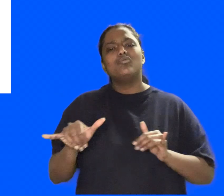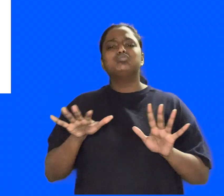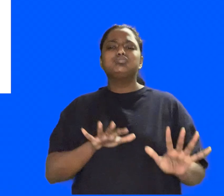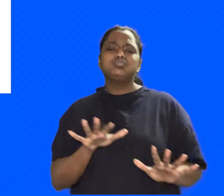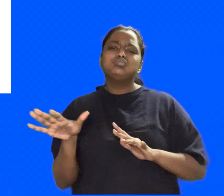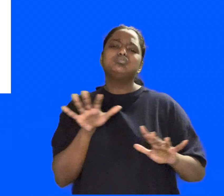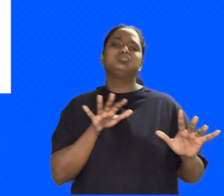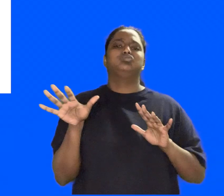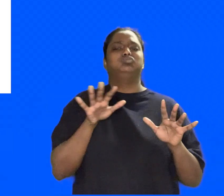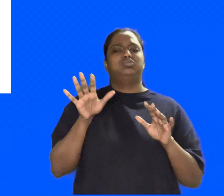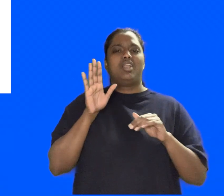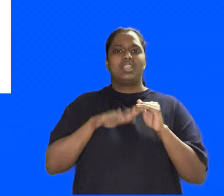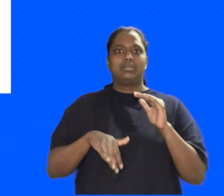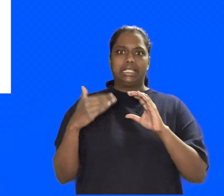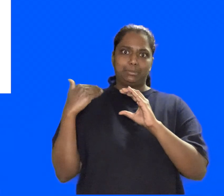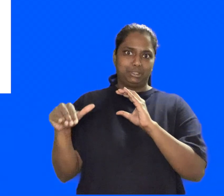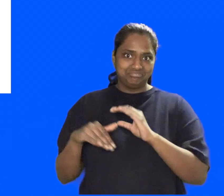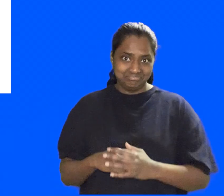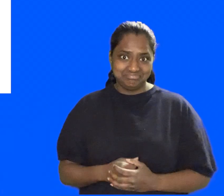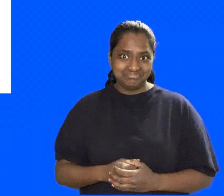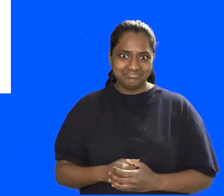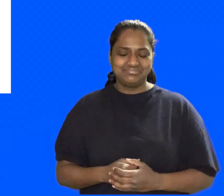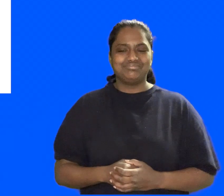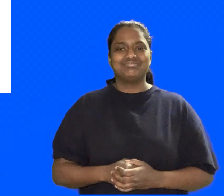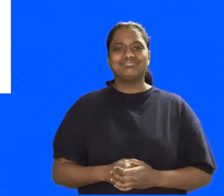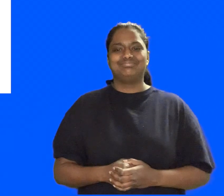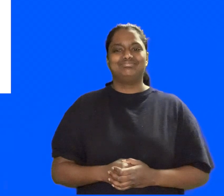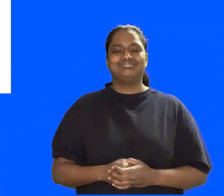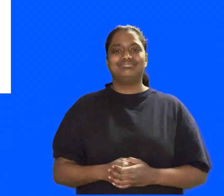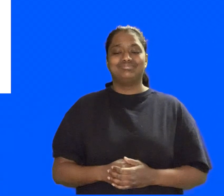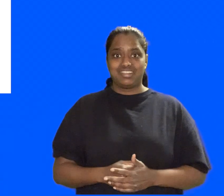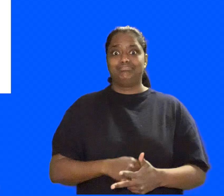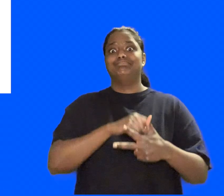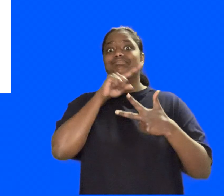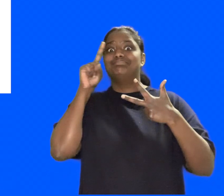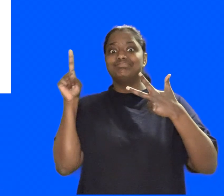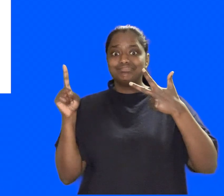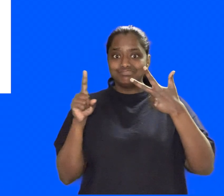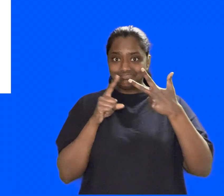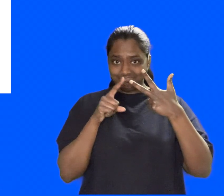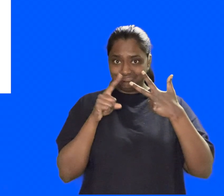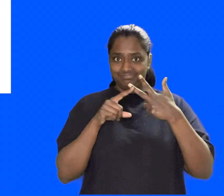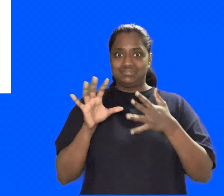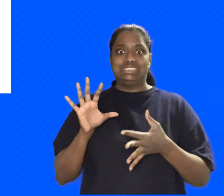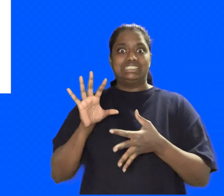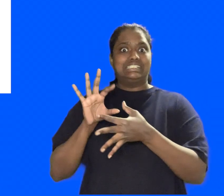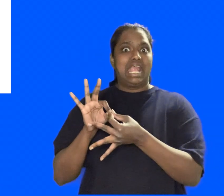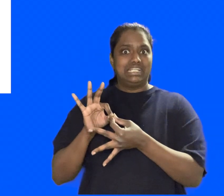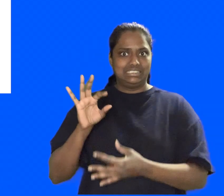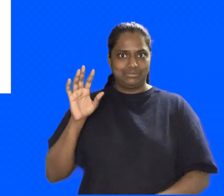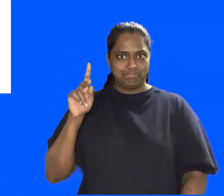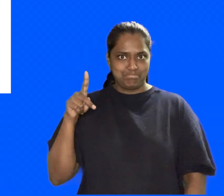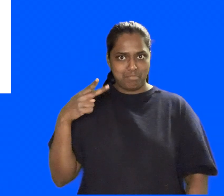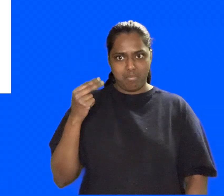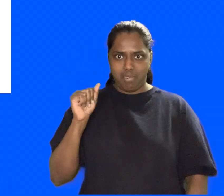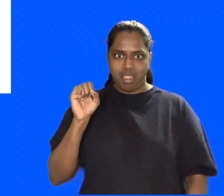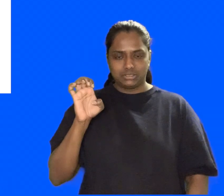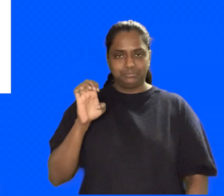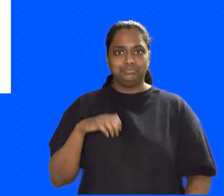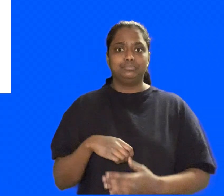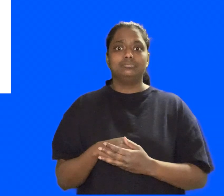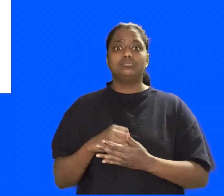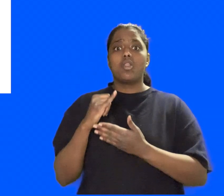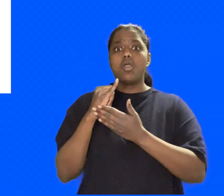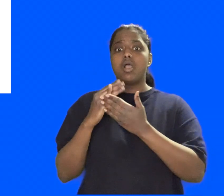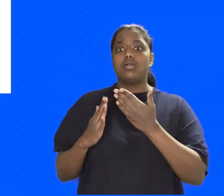invites new conversation possibilities. Research participants expressed that the icebreakers gave them something to talk about in a playful and less formal